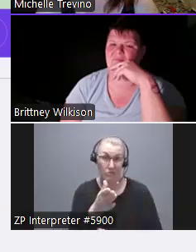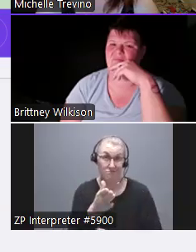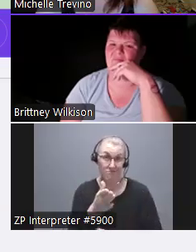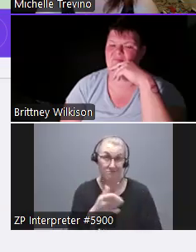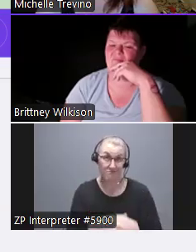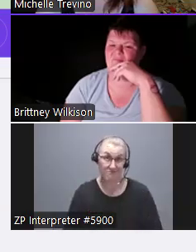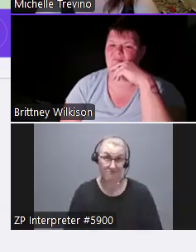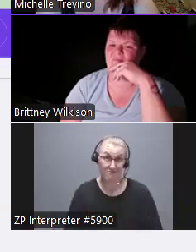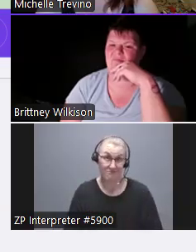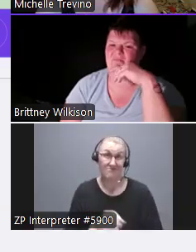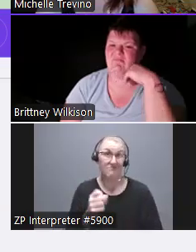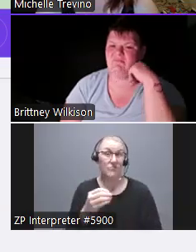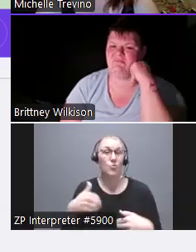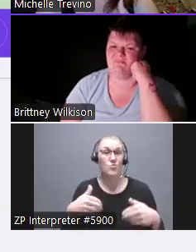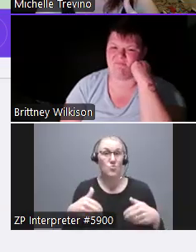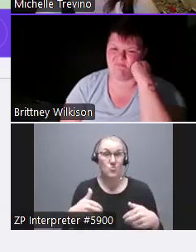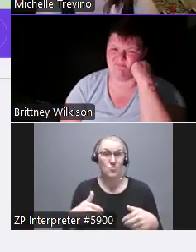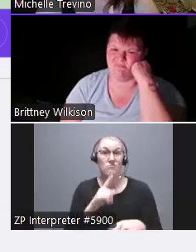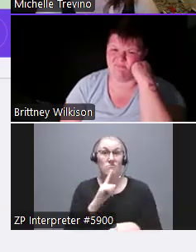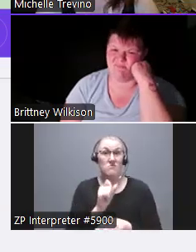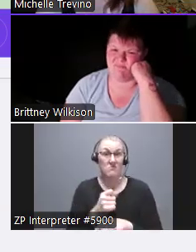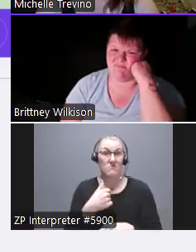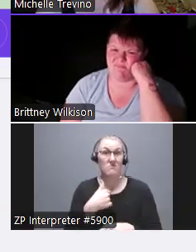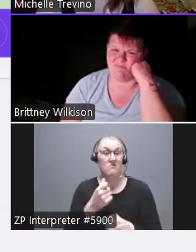So the reality of me making sure this is